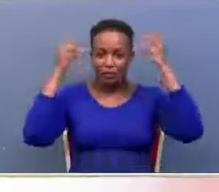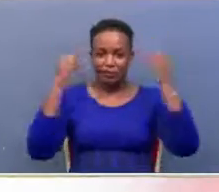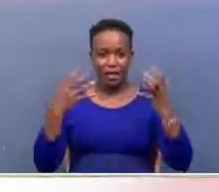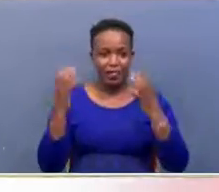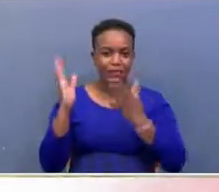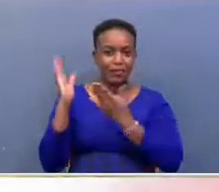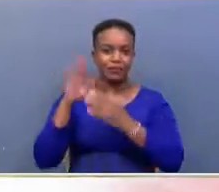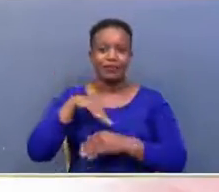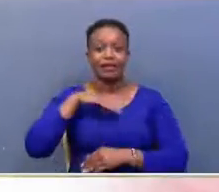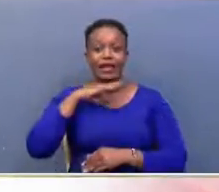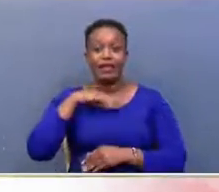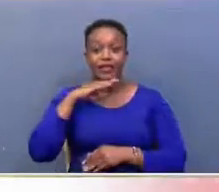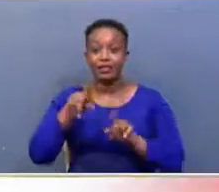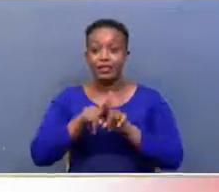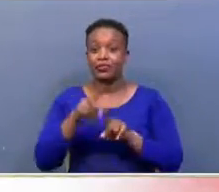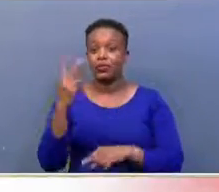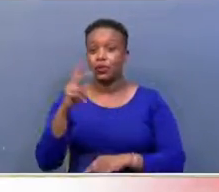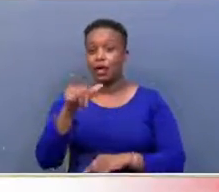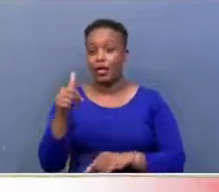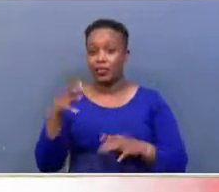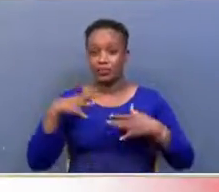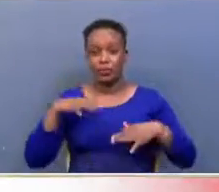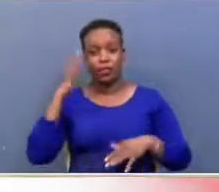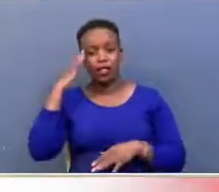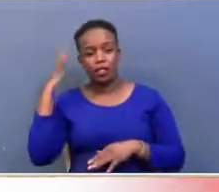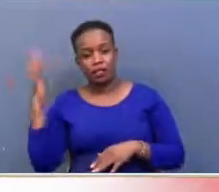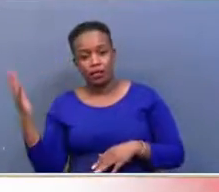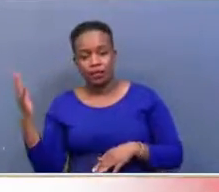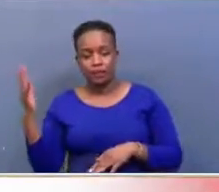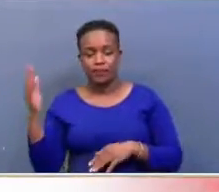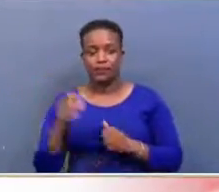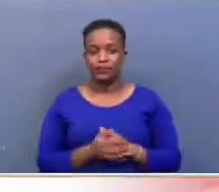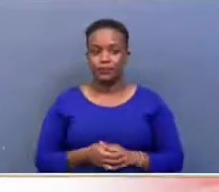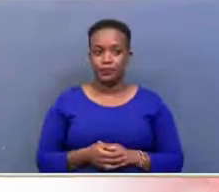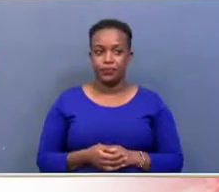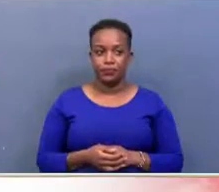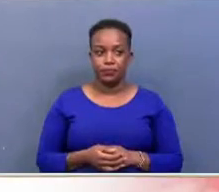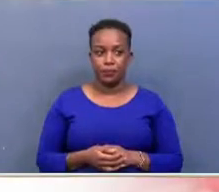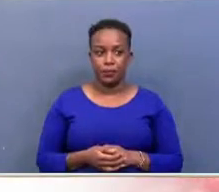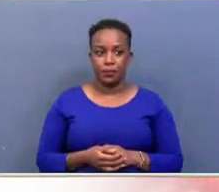two other people fainted following the incident.